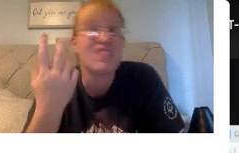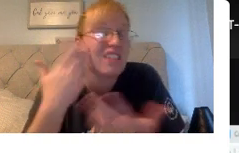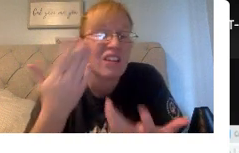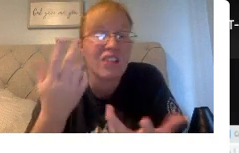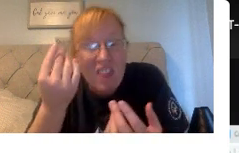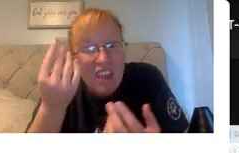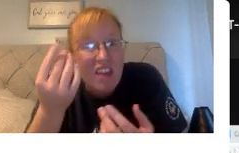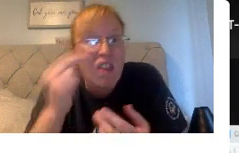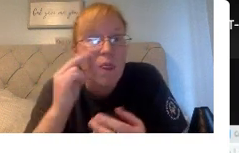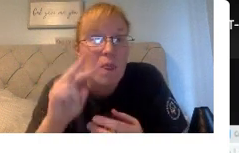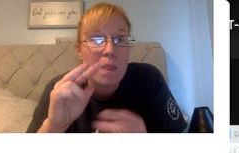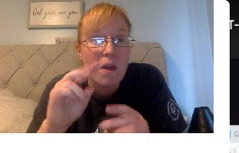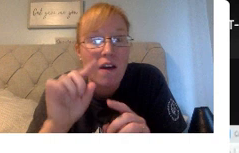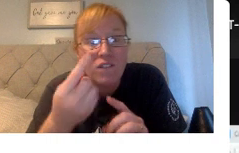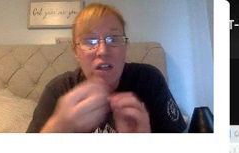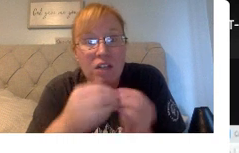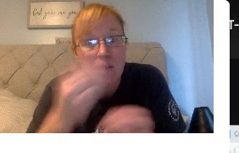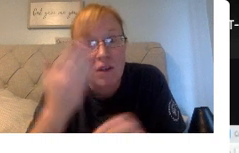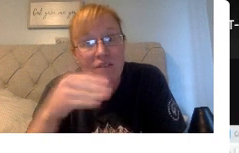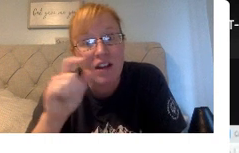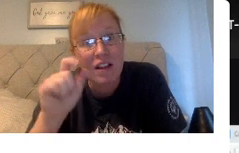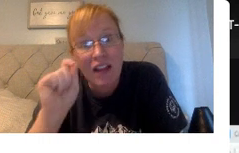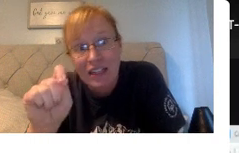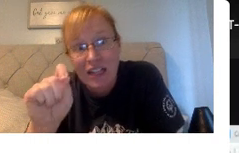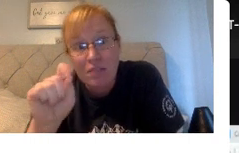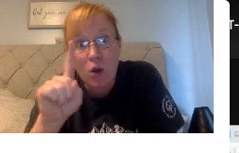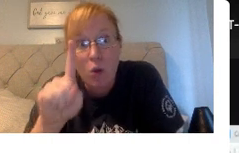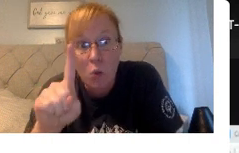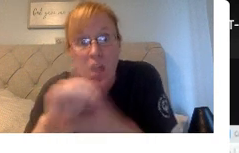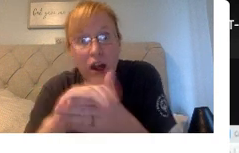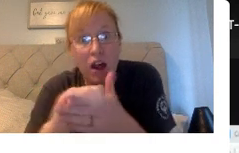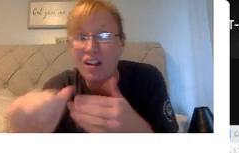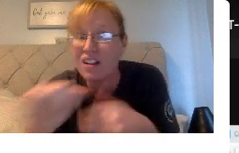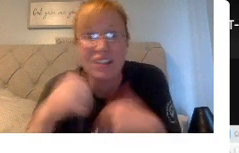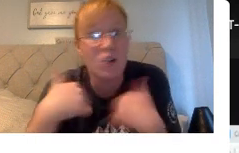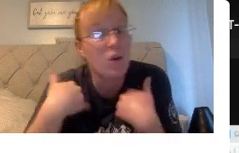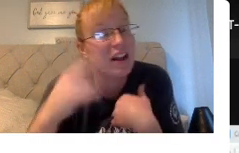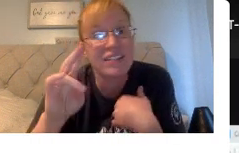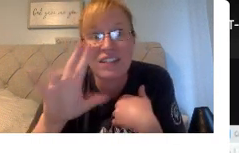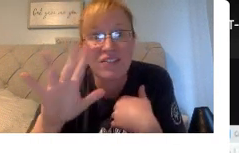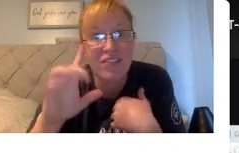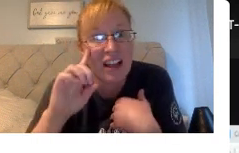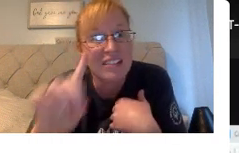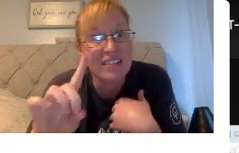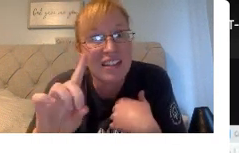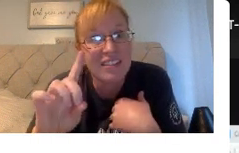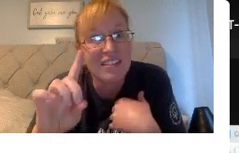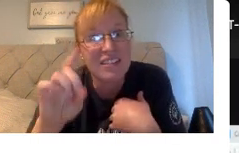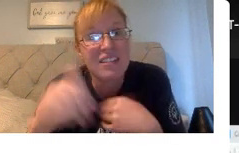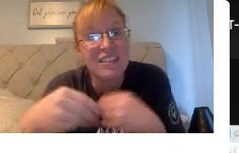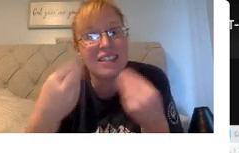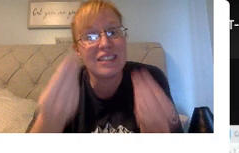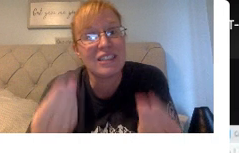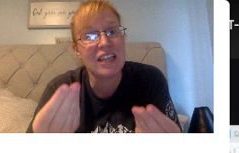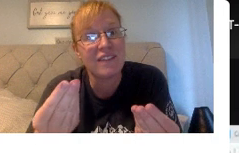my first number in front of the decimal, $1. I don't have 75 cents, so I need to give